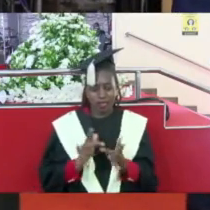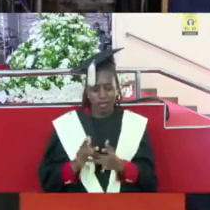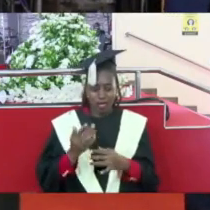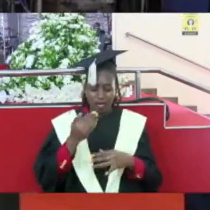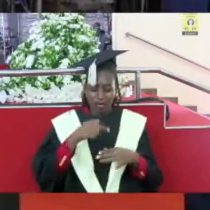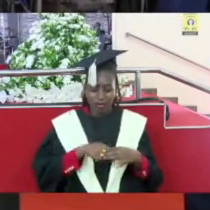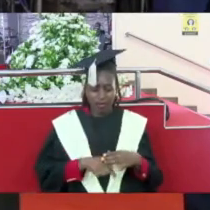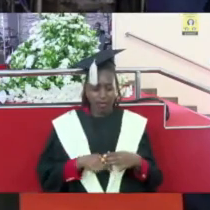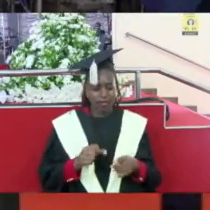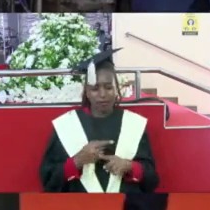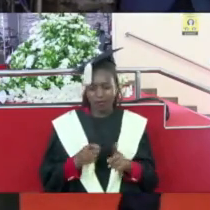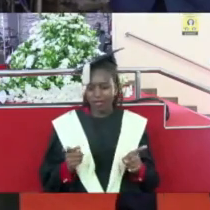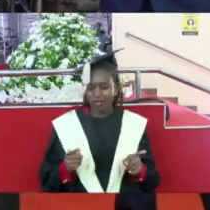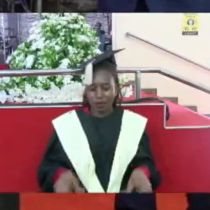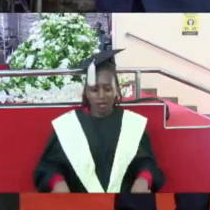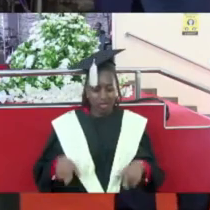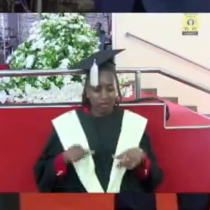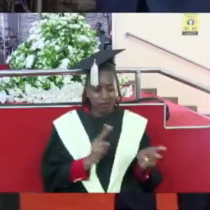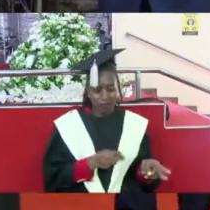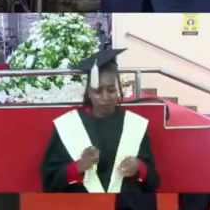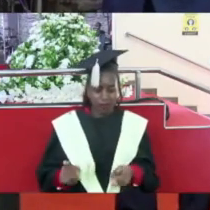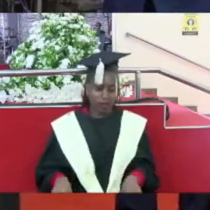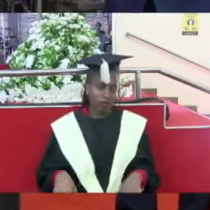yakae vile tu yanakaaga. Life to remain the way it is.